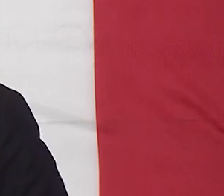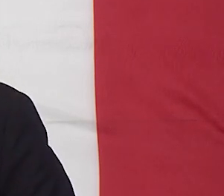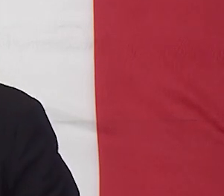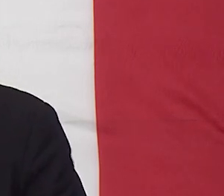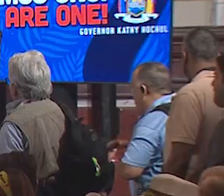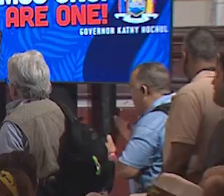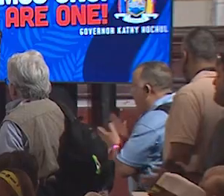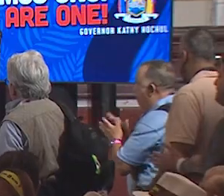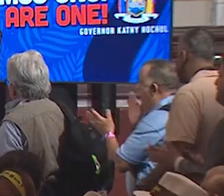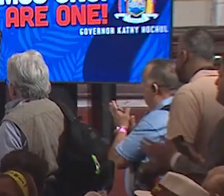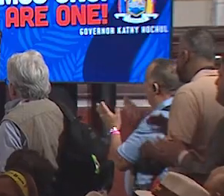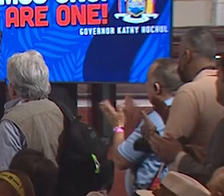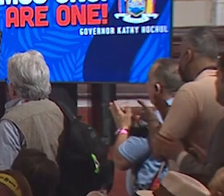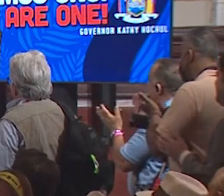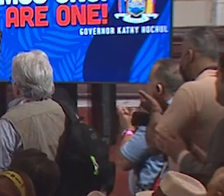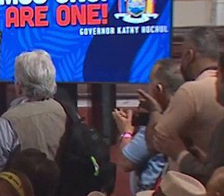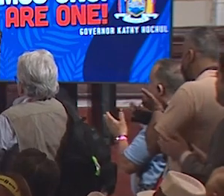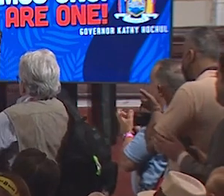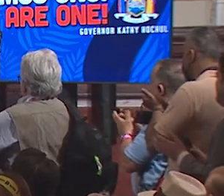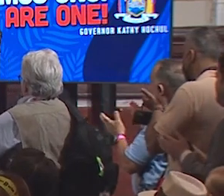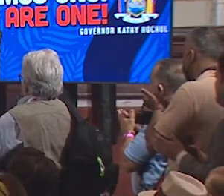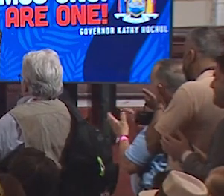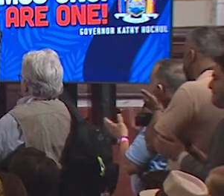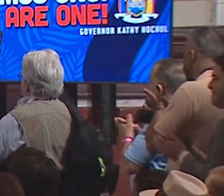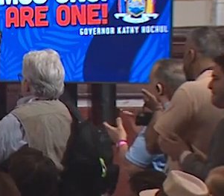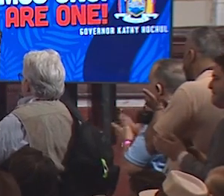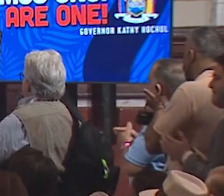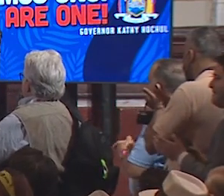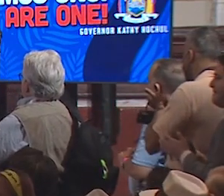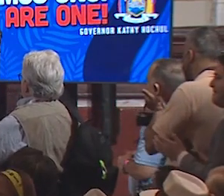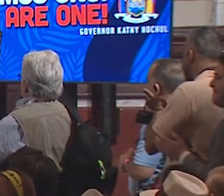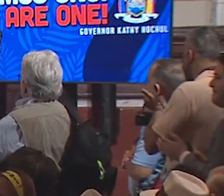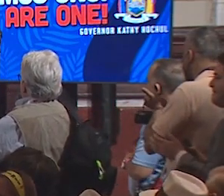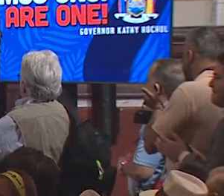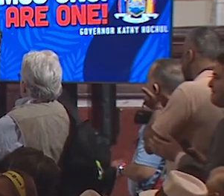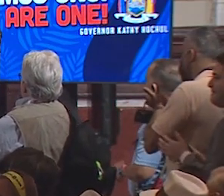God bless. Amen. ¡Viva Puerto Rico! ¡Viva, viva!